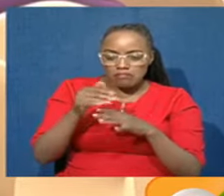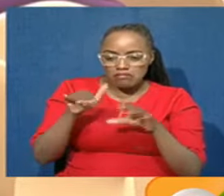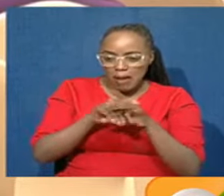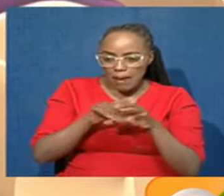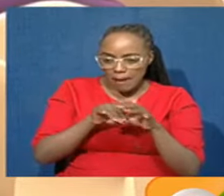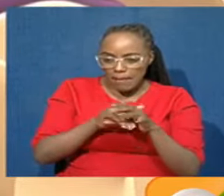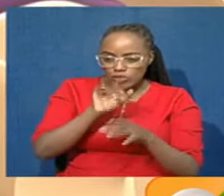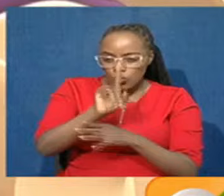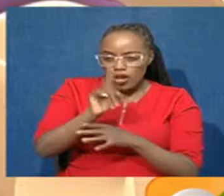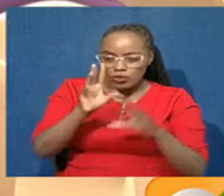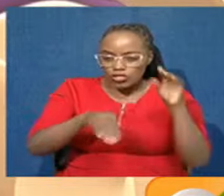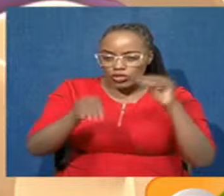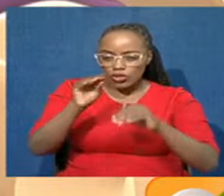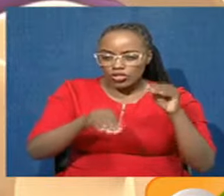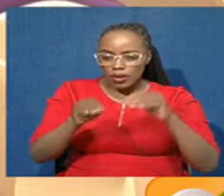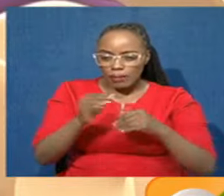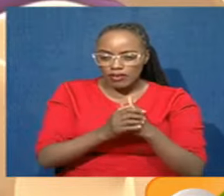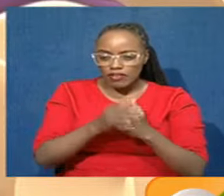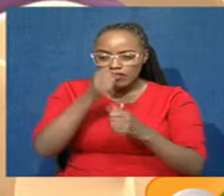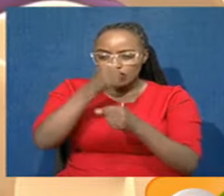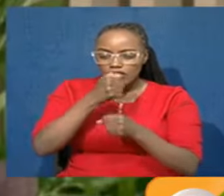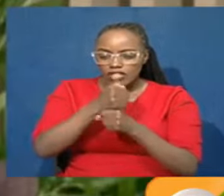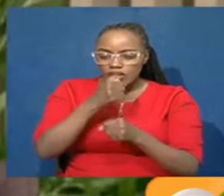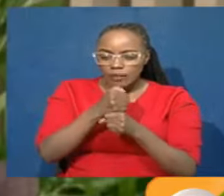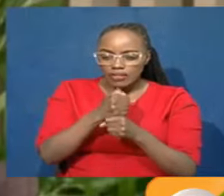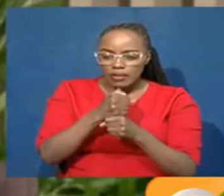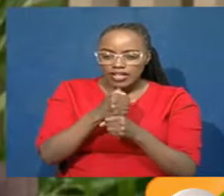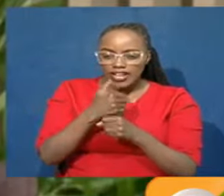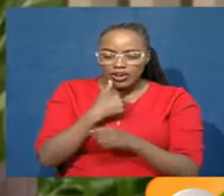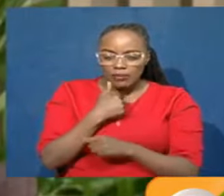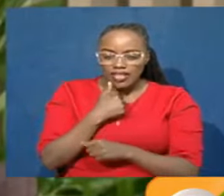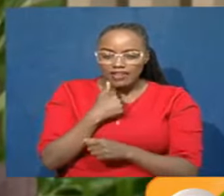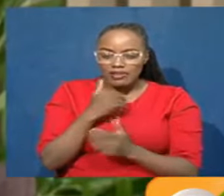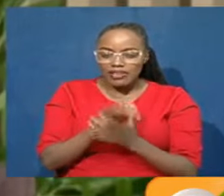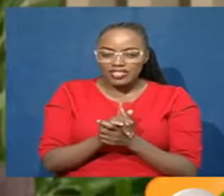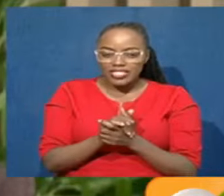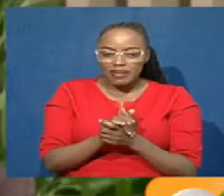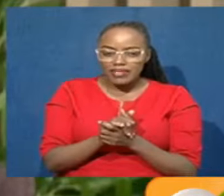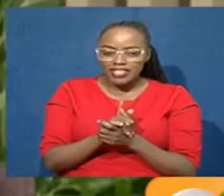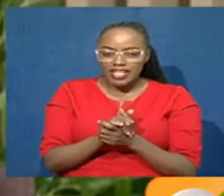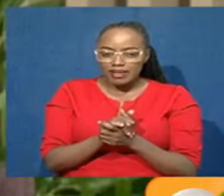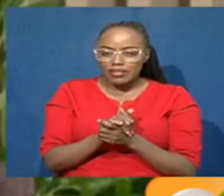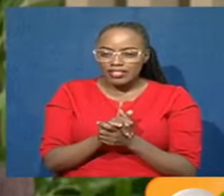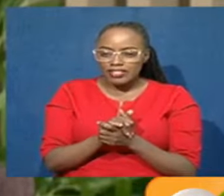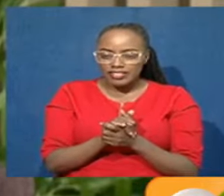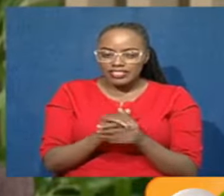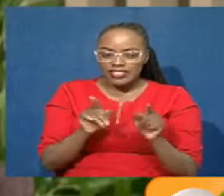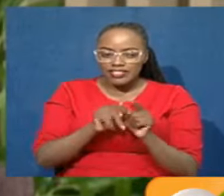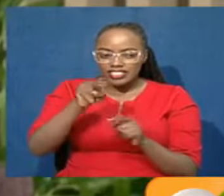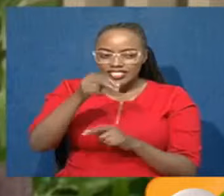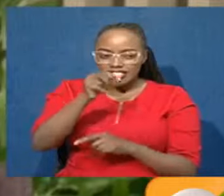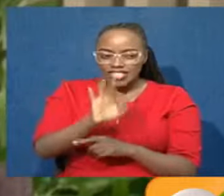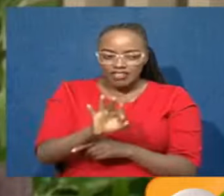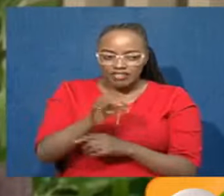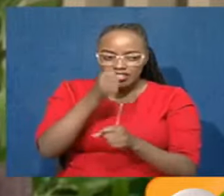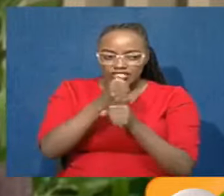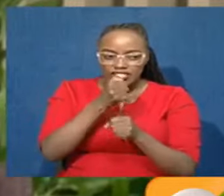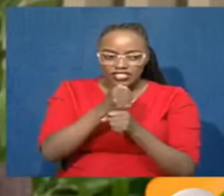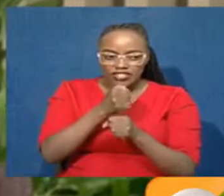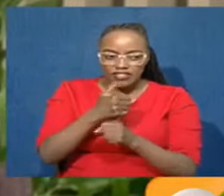who is contributing. Mm-hmm. Then 4 dependents, meaning the 3 children and the spouse. For NHIF, how many